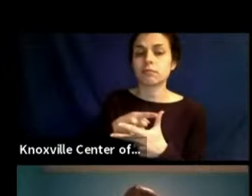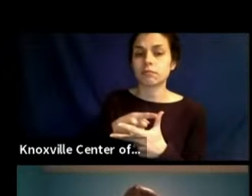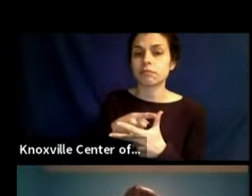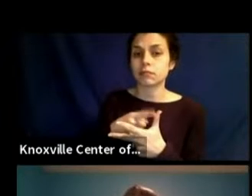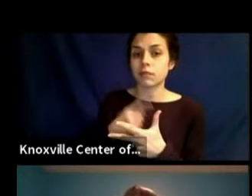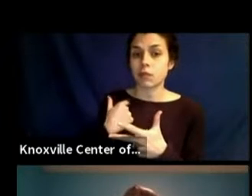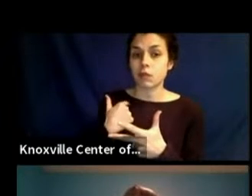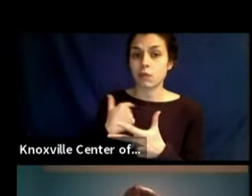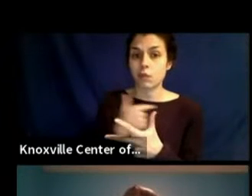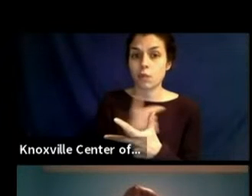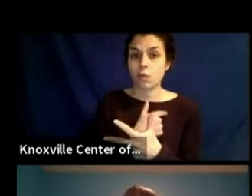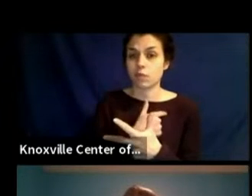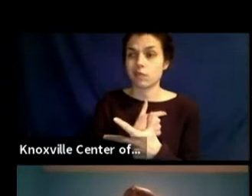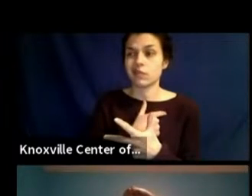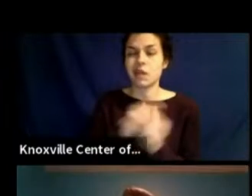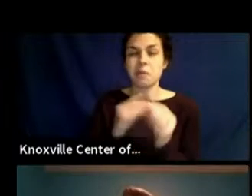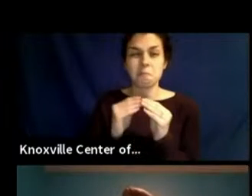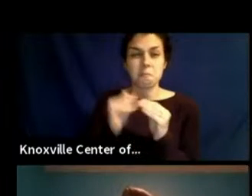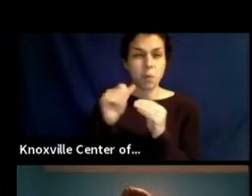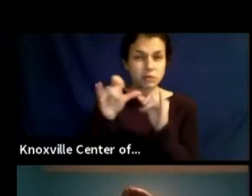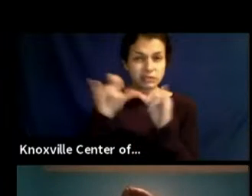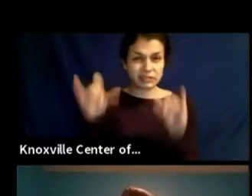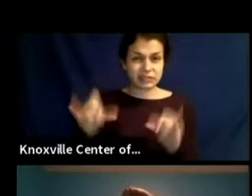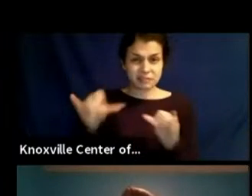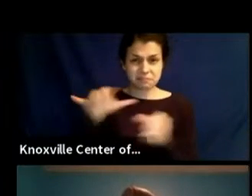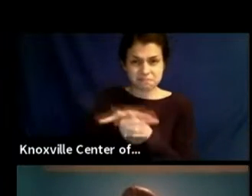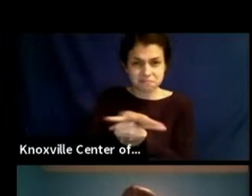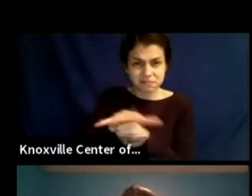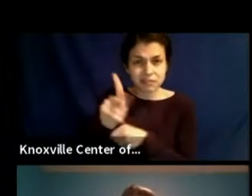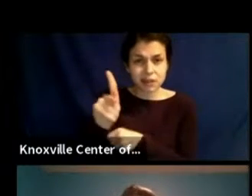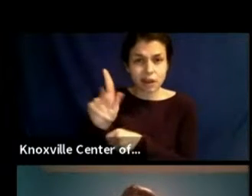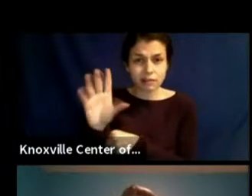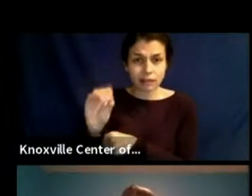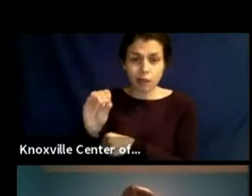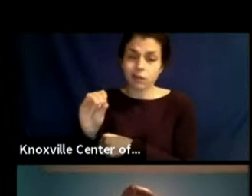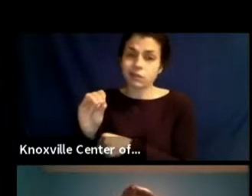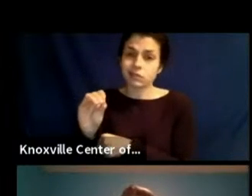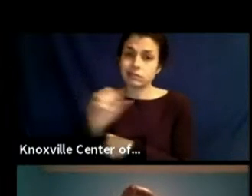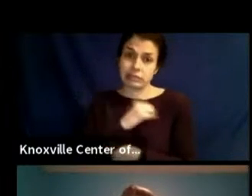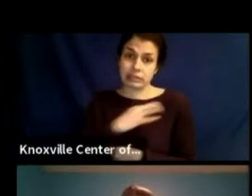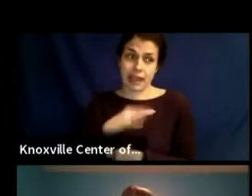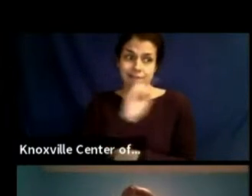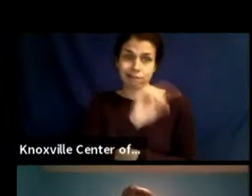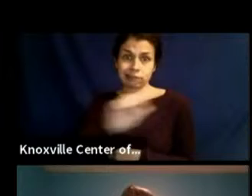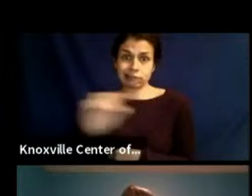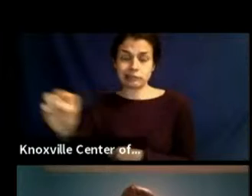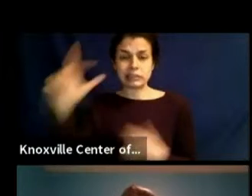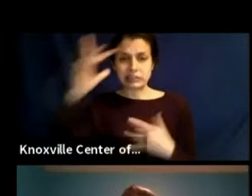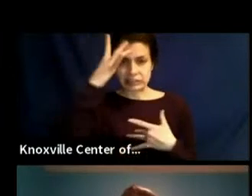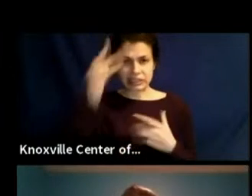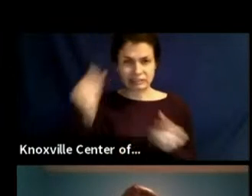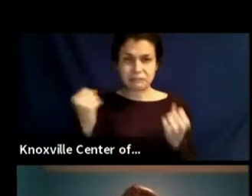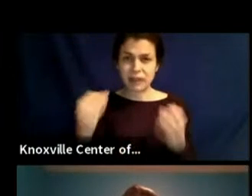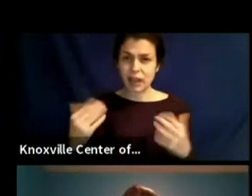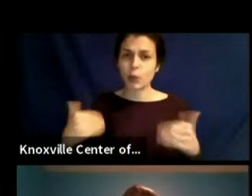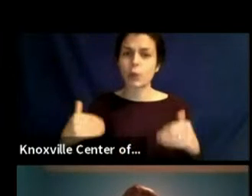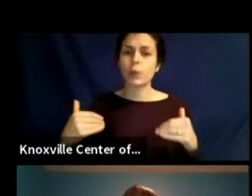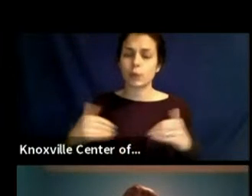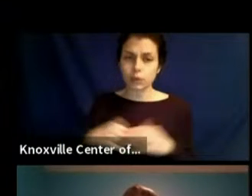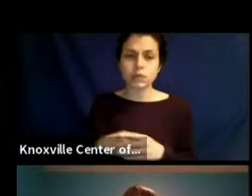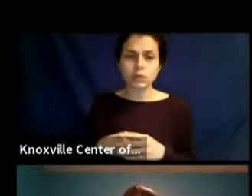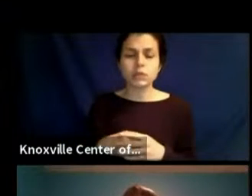unique, all the systems in town have significant illness in their staff. So that's